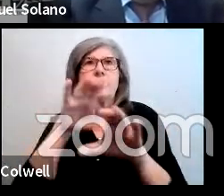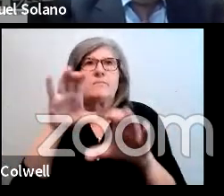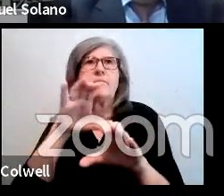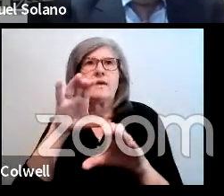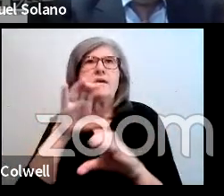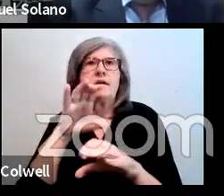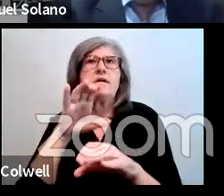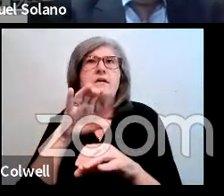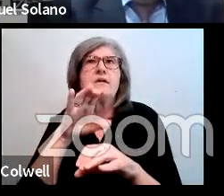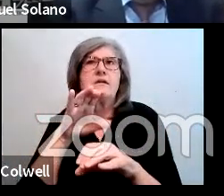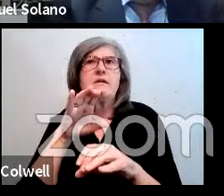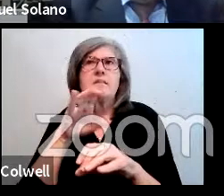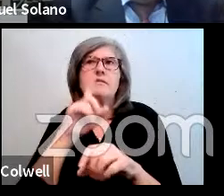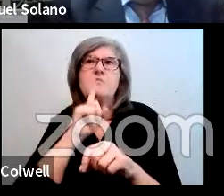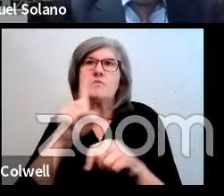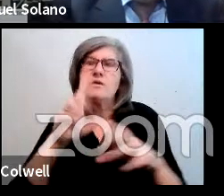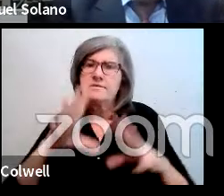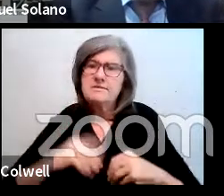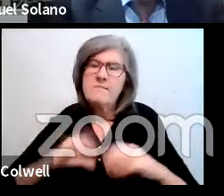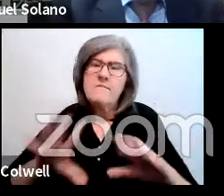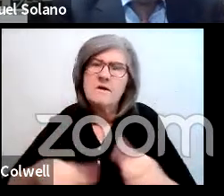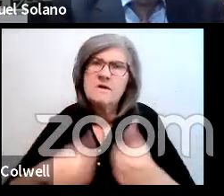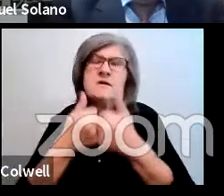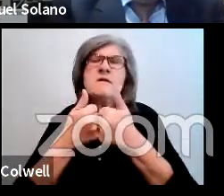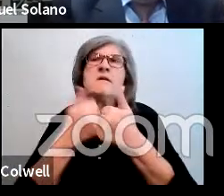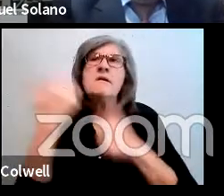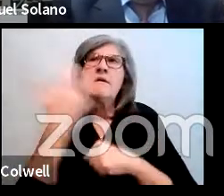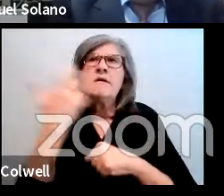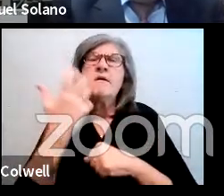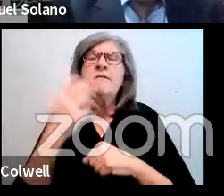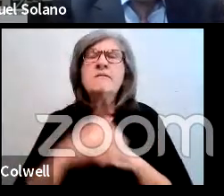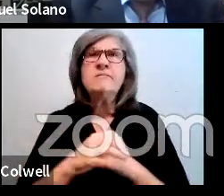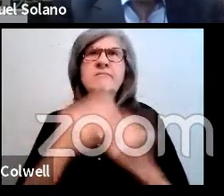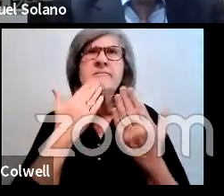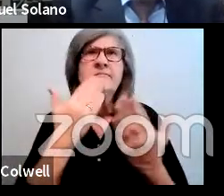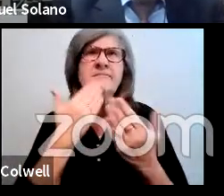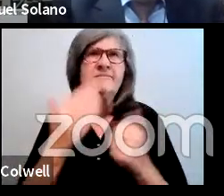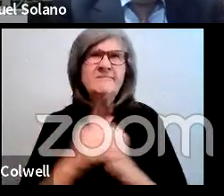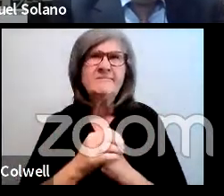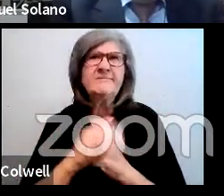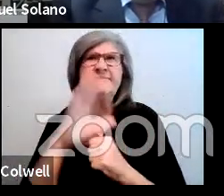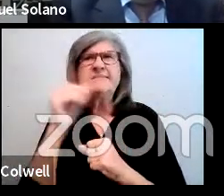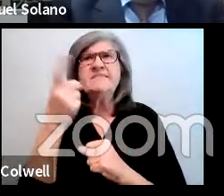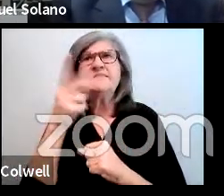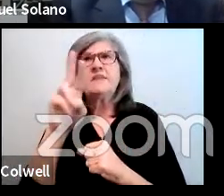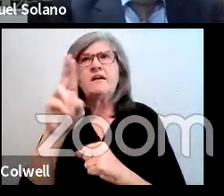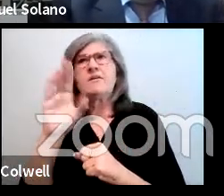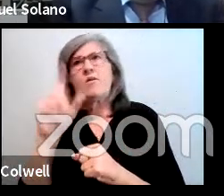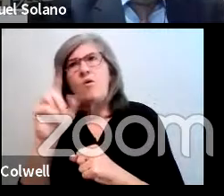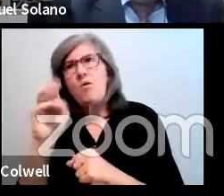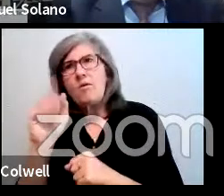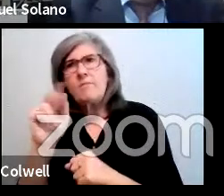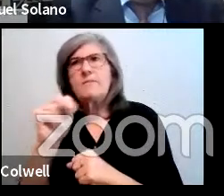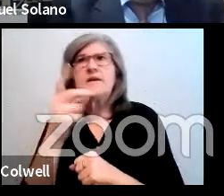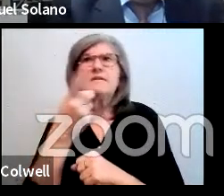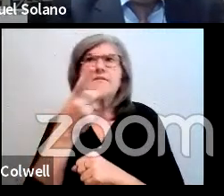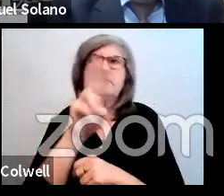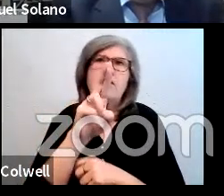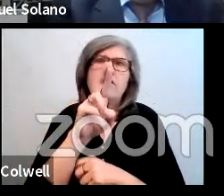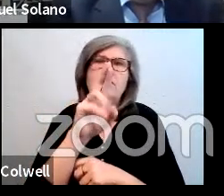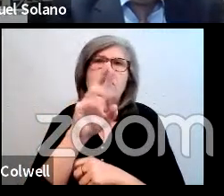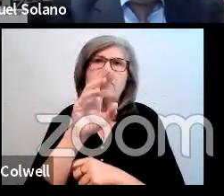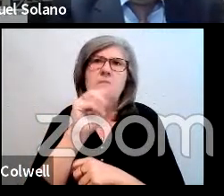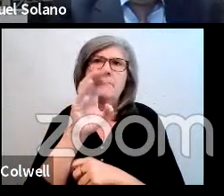rising to the challenge. So thank you for that. And Dr. Coleman and Dr.